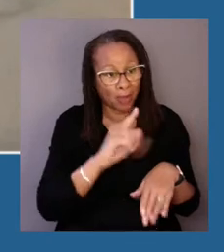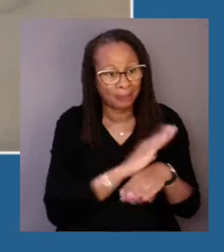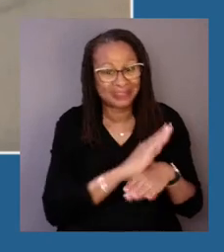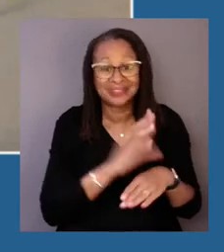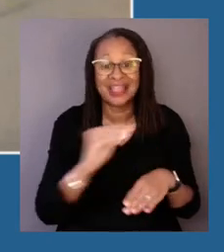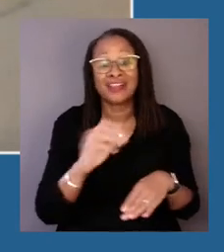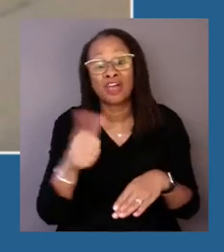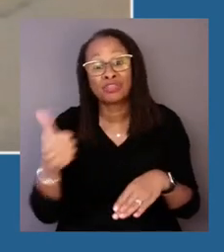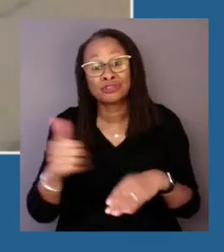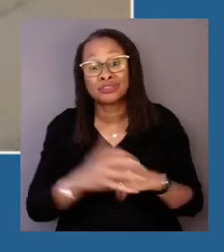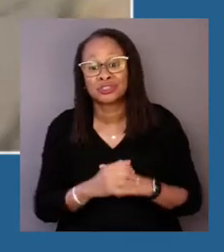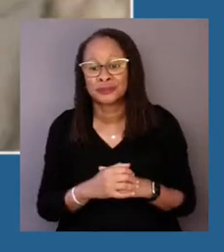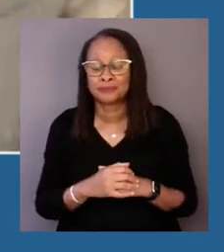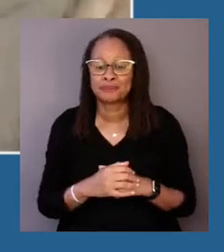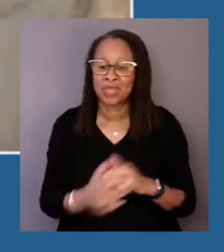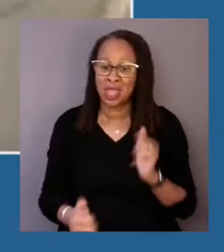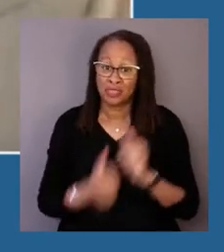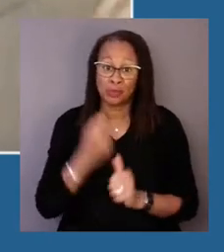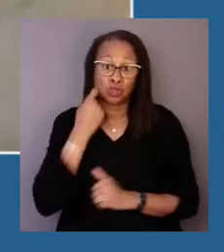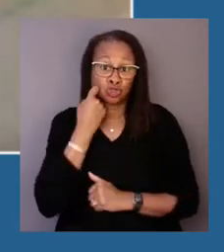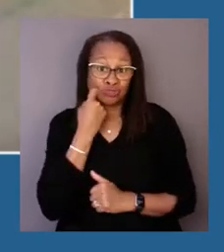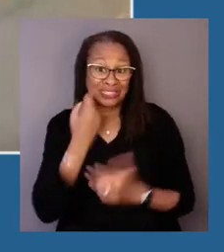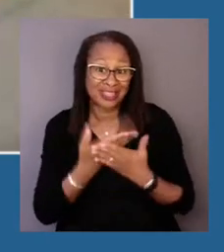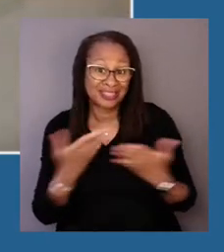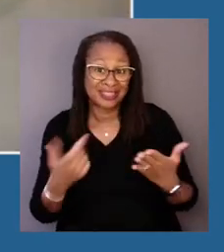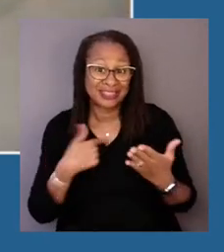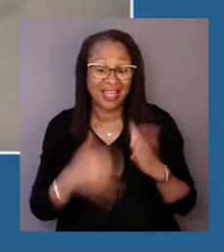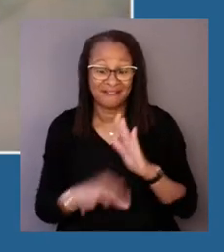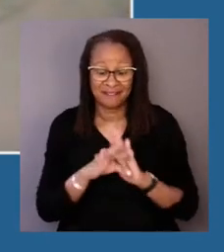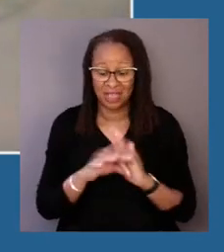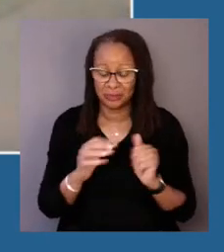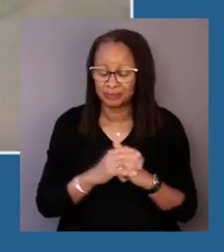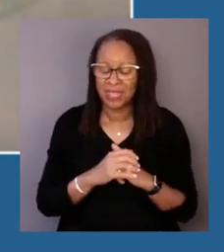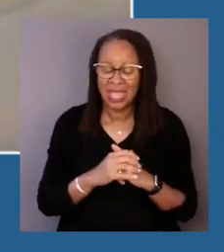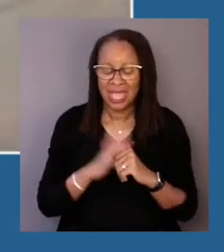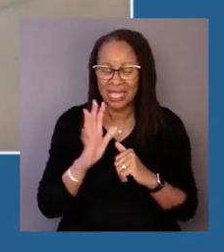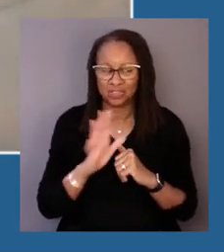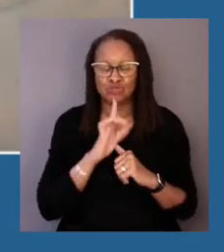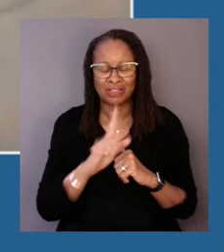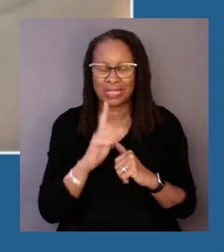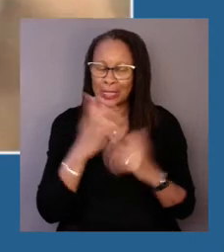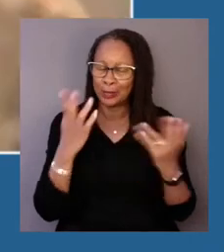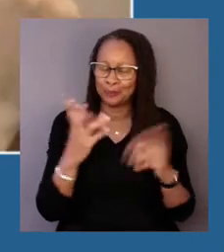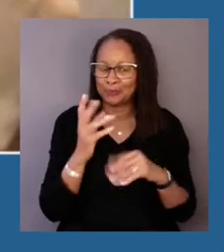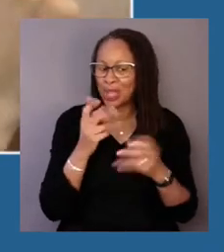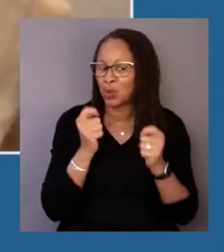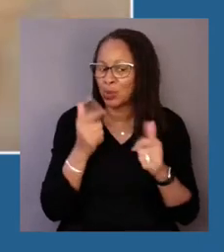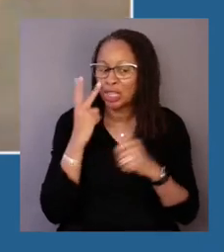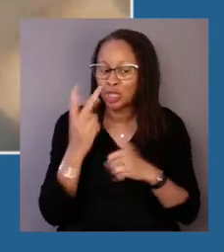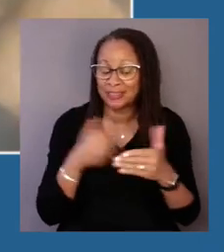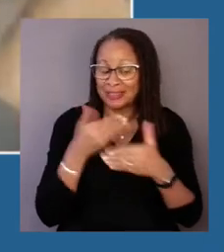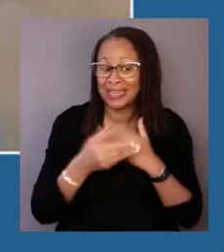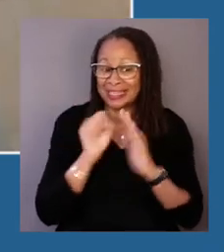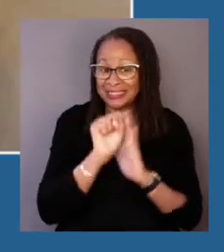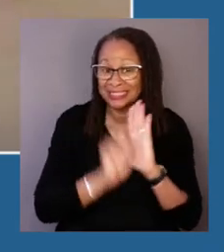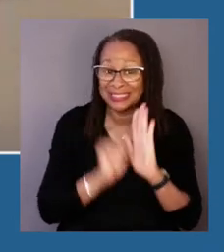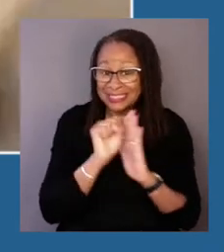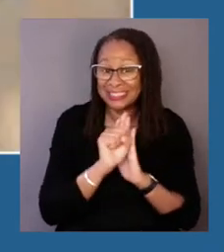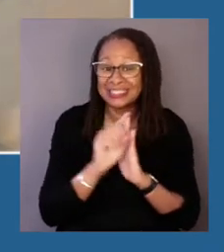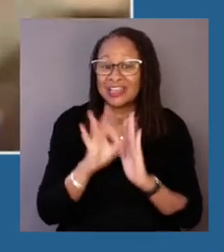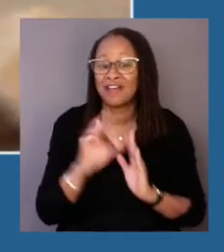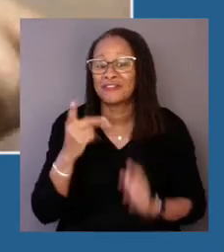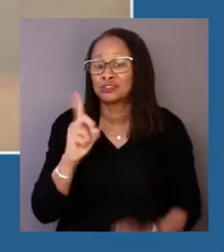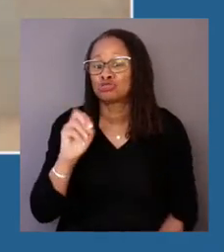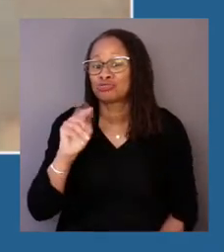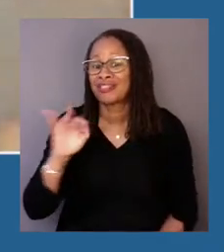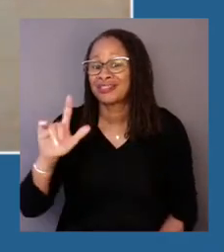I found, and actually this is the little preview of the next season of Drilled I'm working on, is that I and this is sort of how I